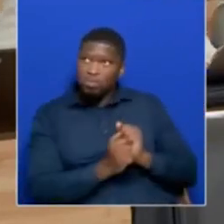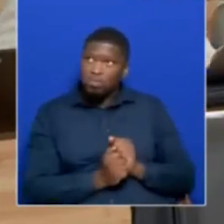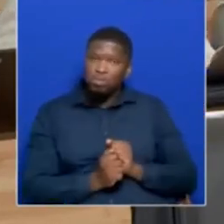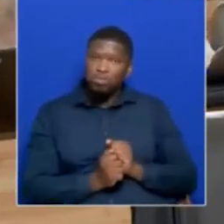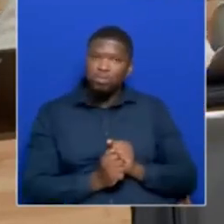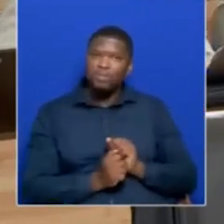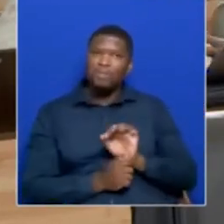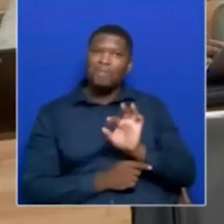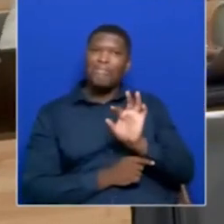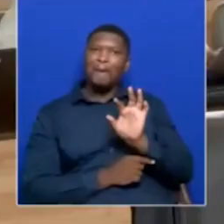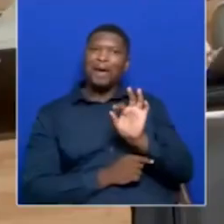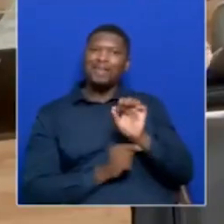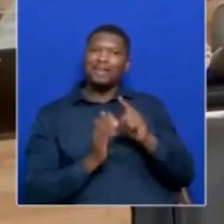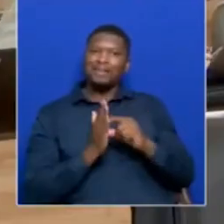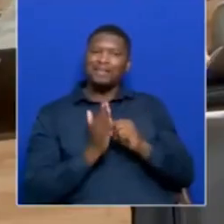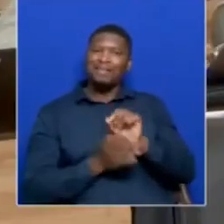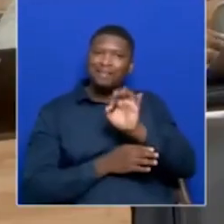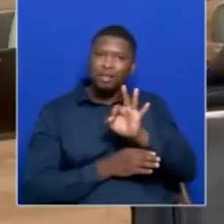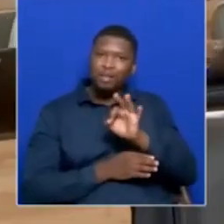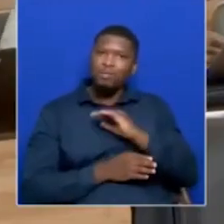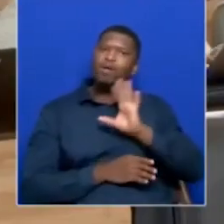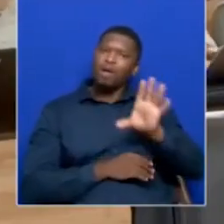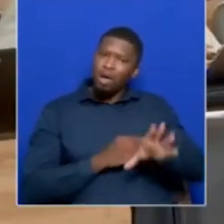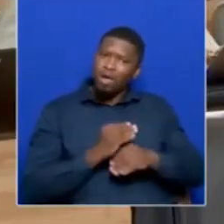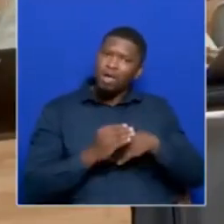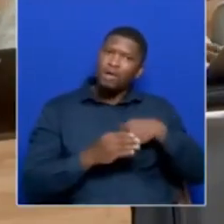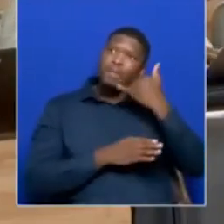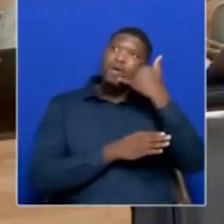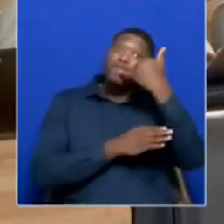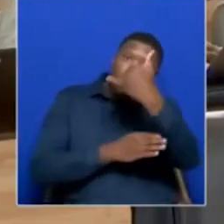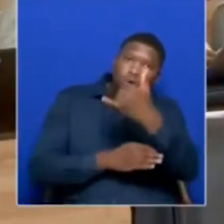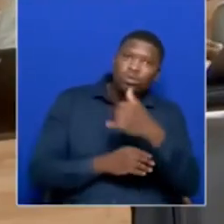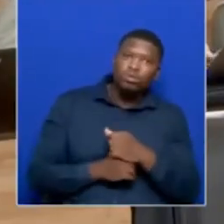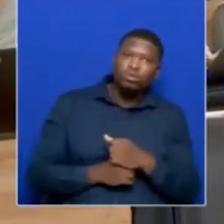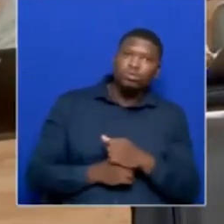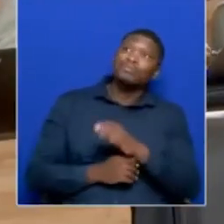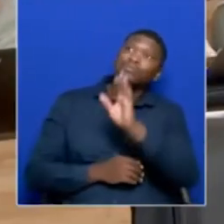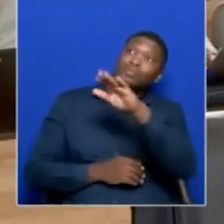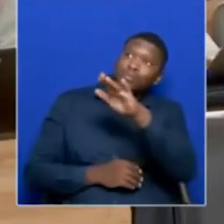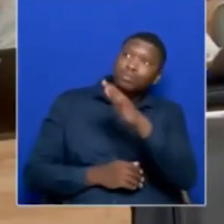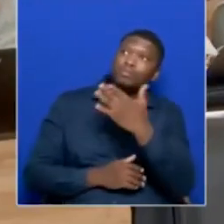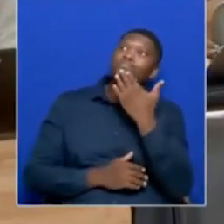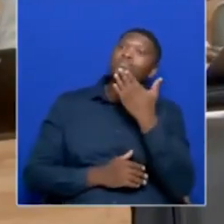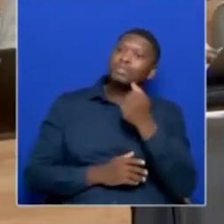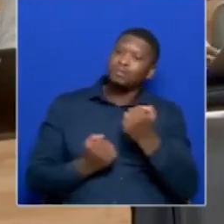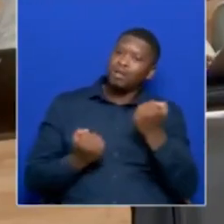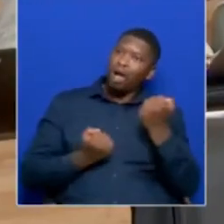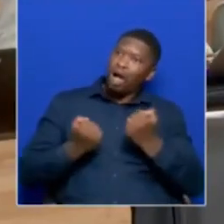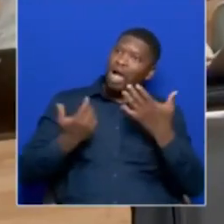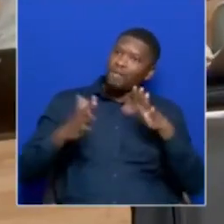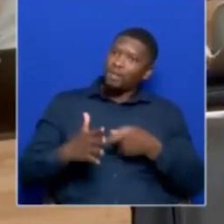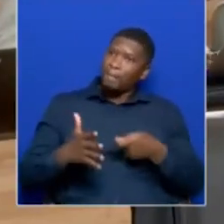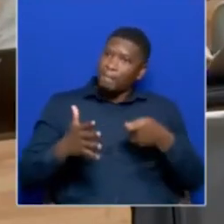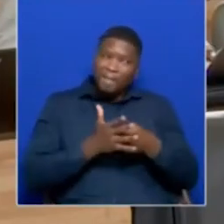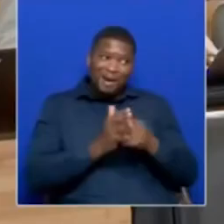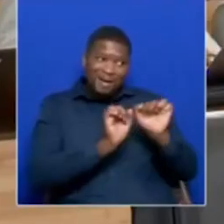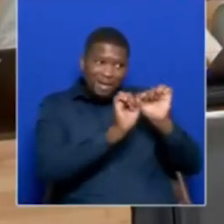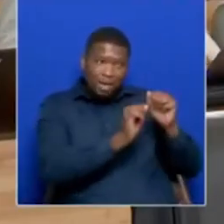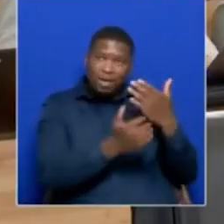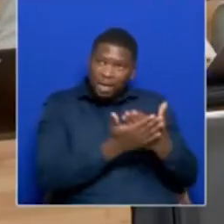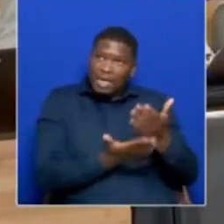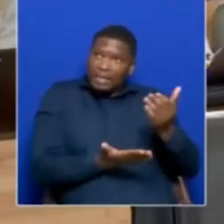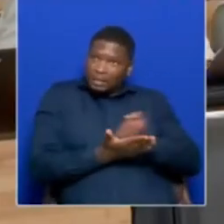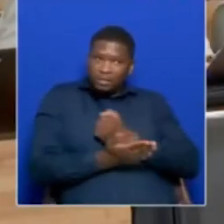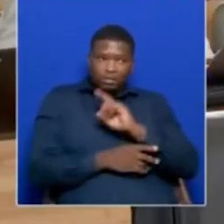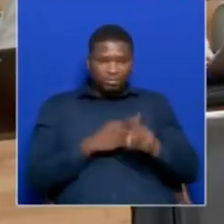again. I asked the colonel, Colonel, can we take away the car that we bought for this informer and an AK that we bought for this informer